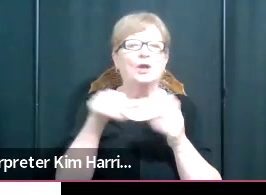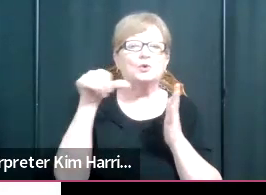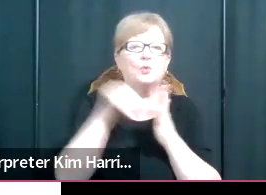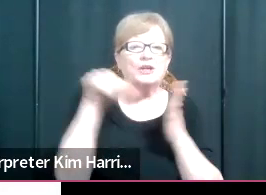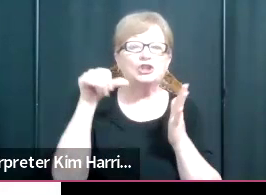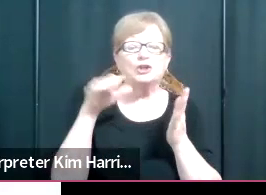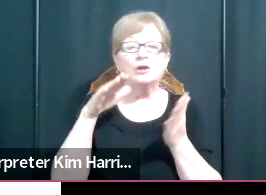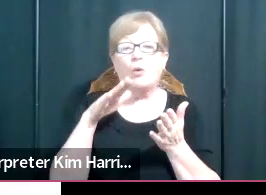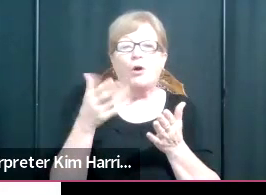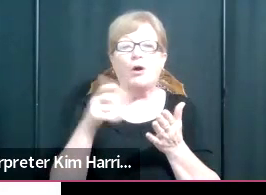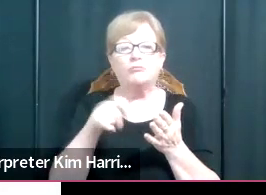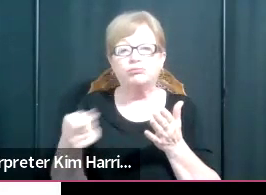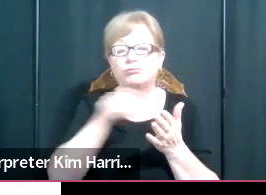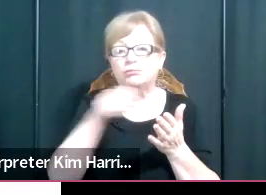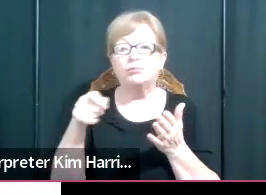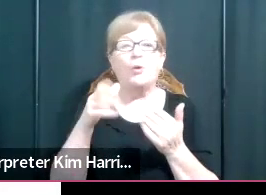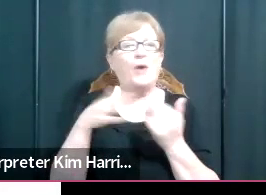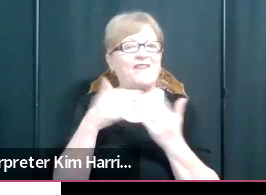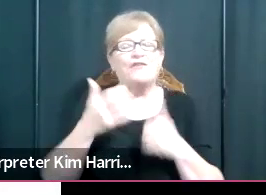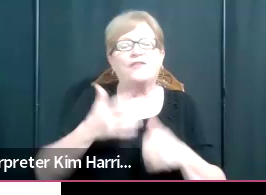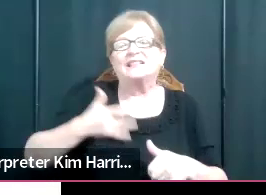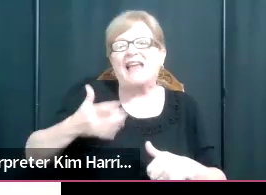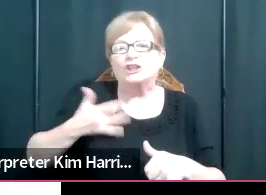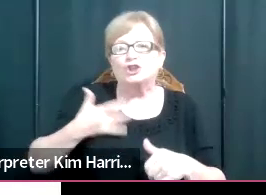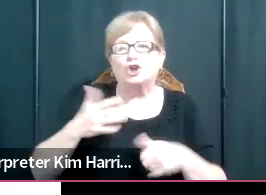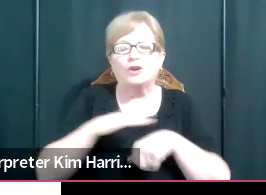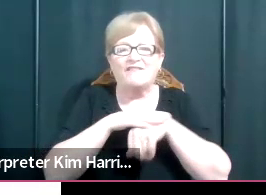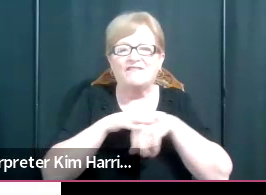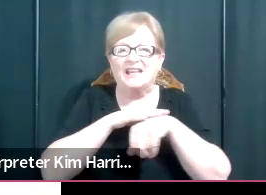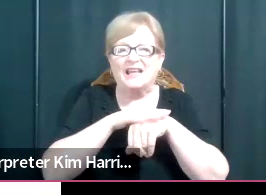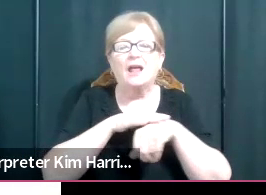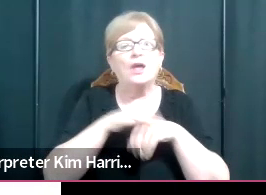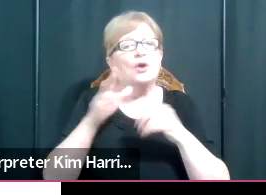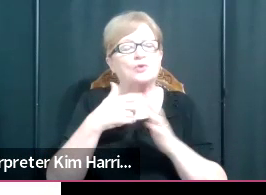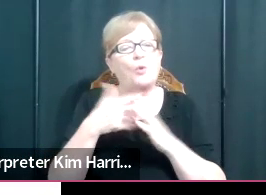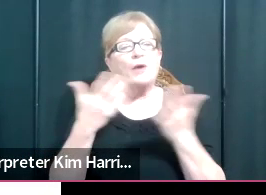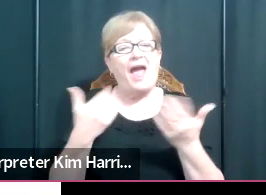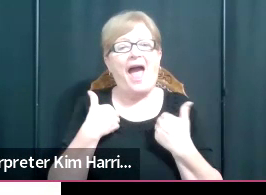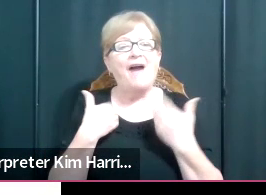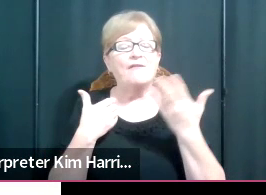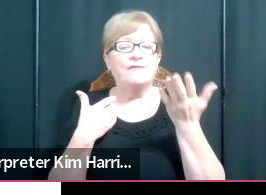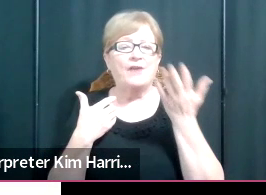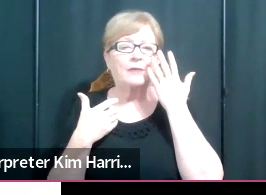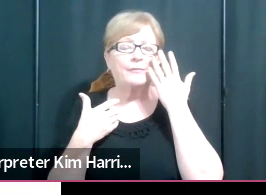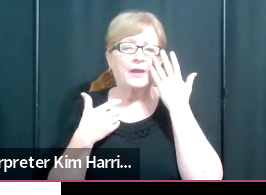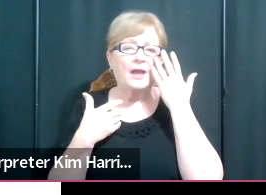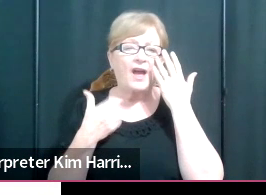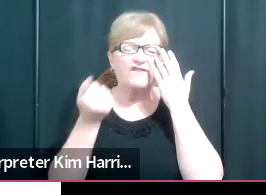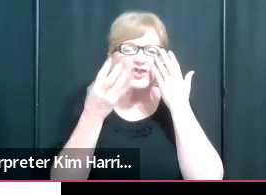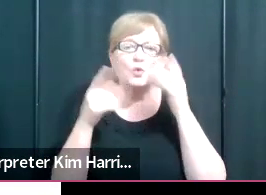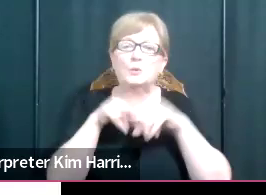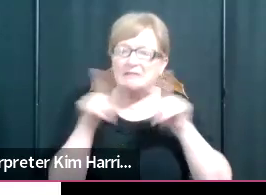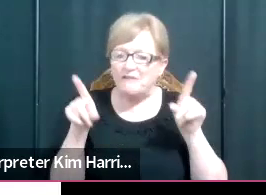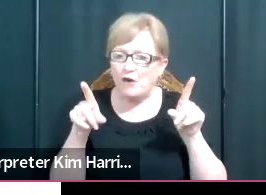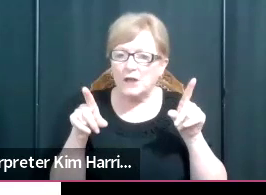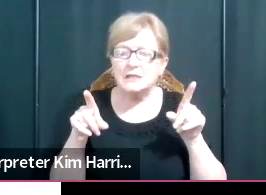positioning needs, but also for the texture inputs as well. So we have a few different